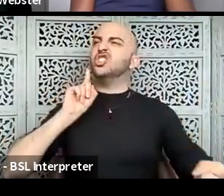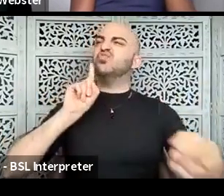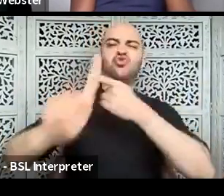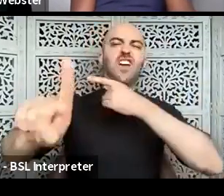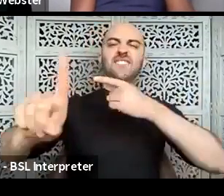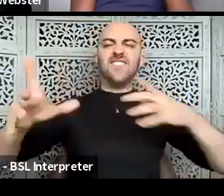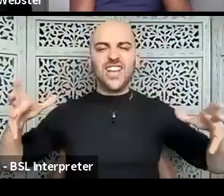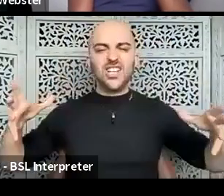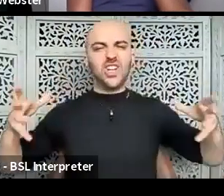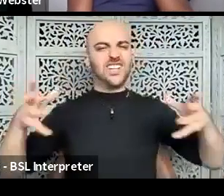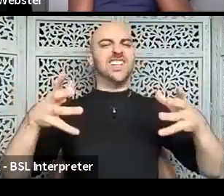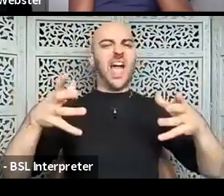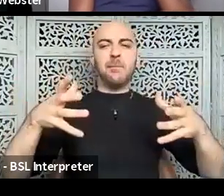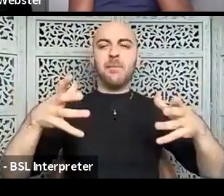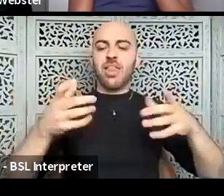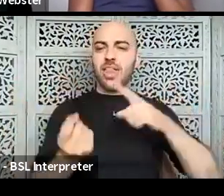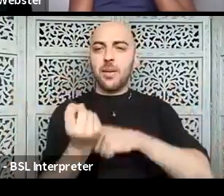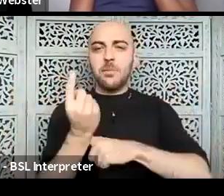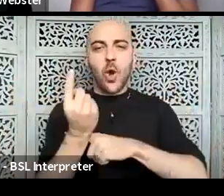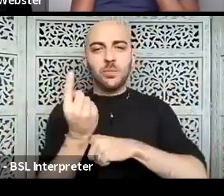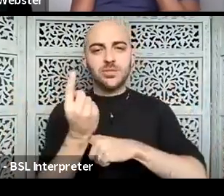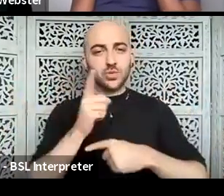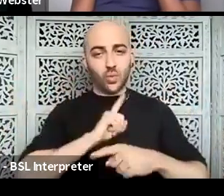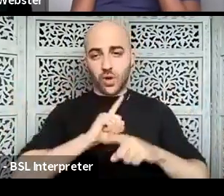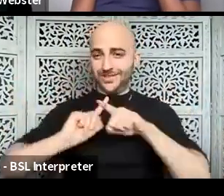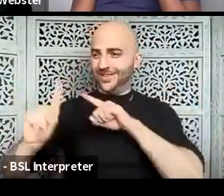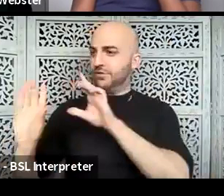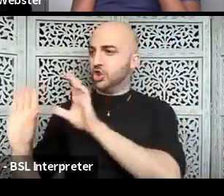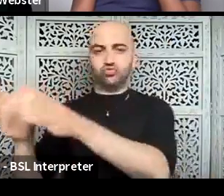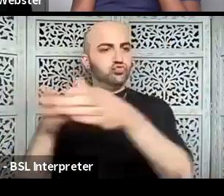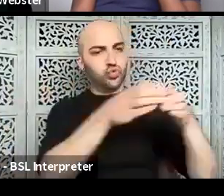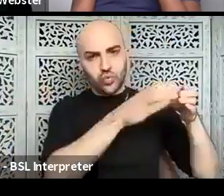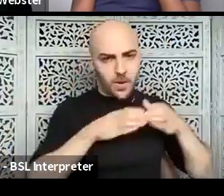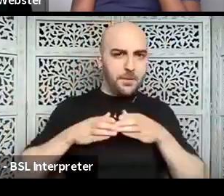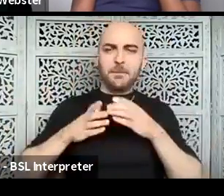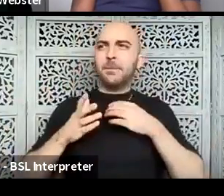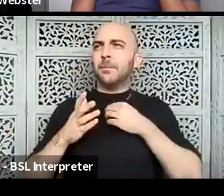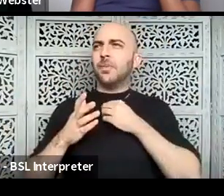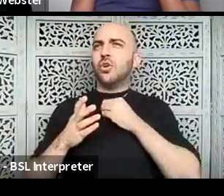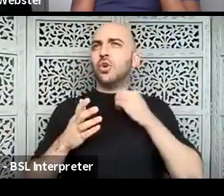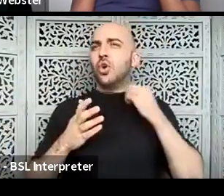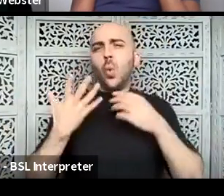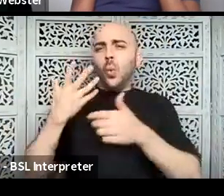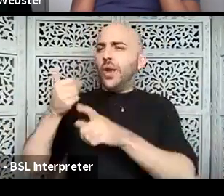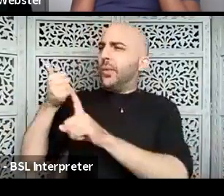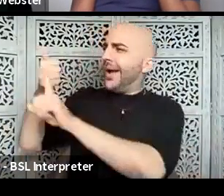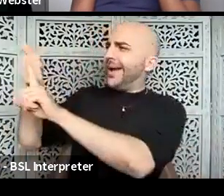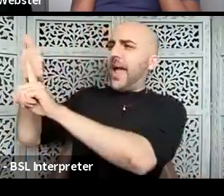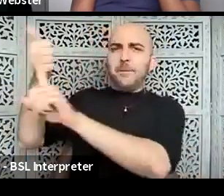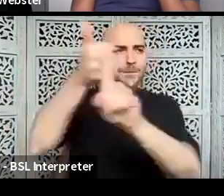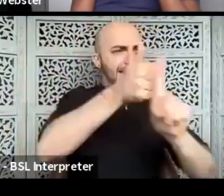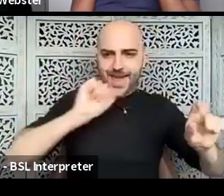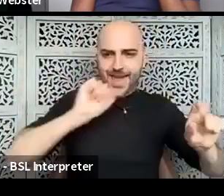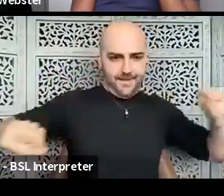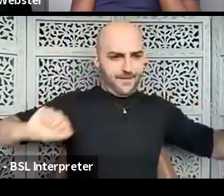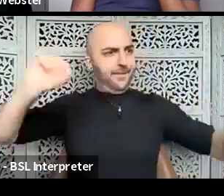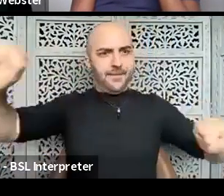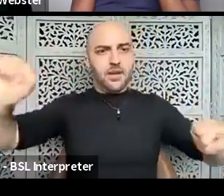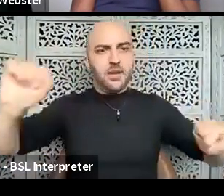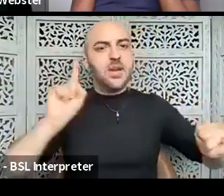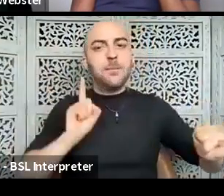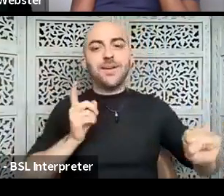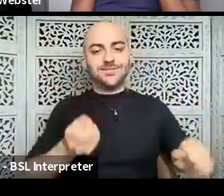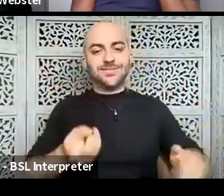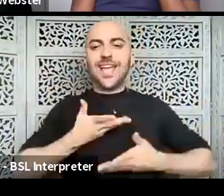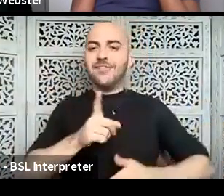because, you know, we were from these different disparate groups who were operating sort of in the campaigning space, but it gave us a reason to come